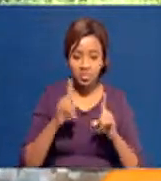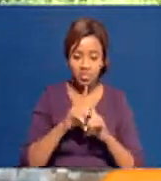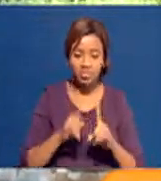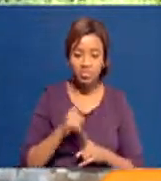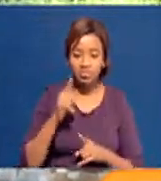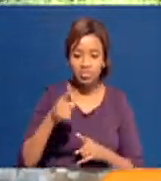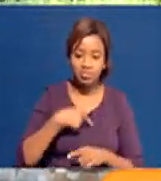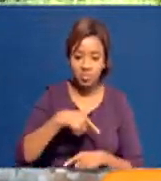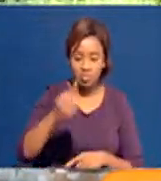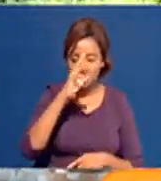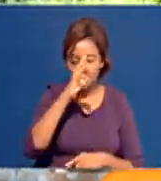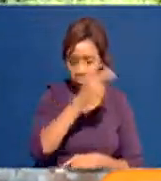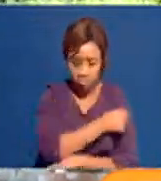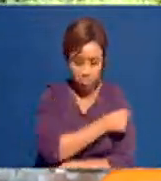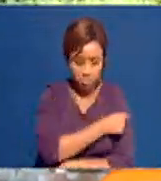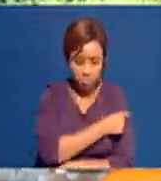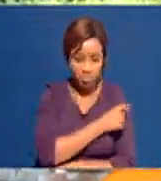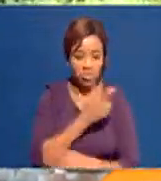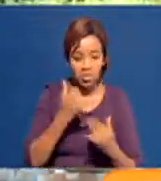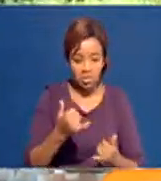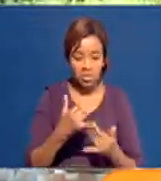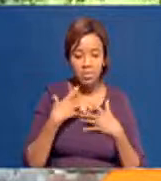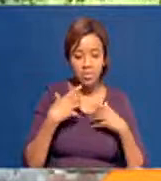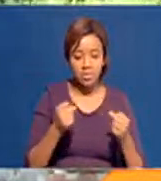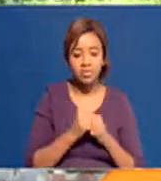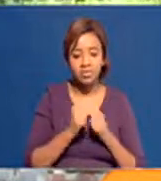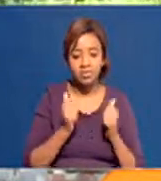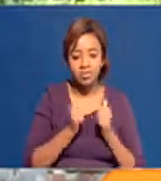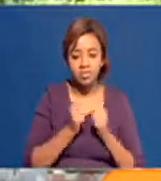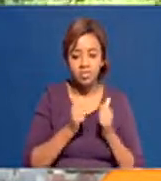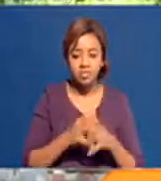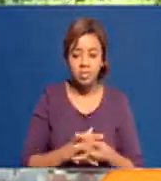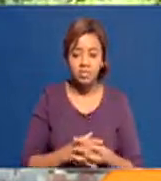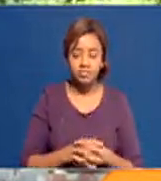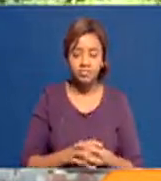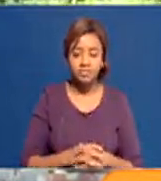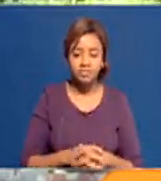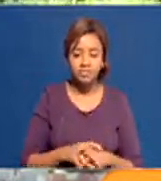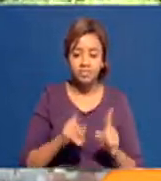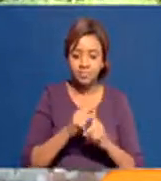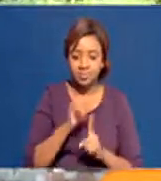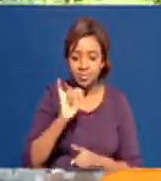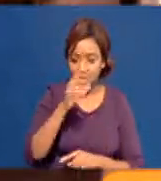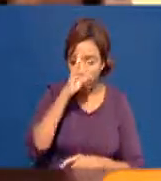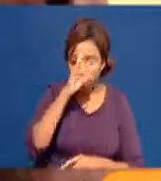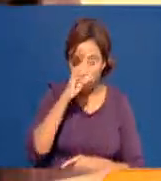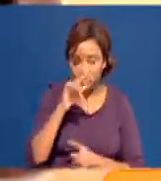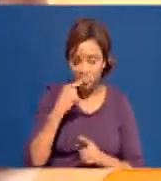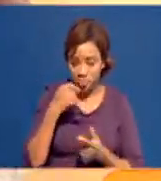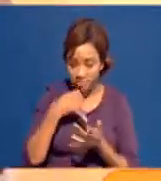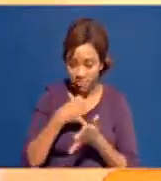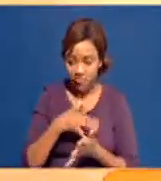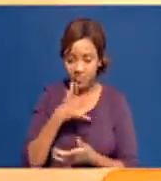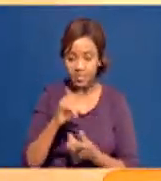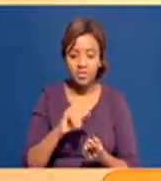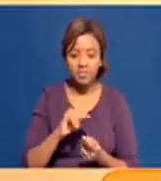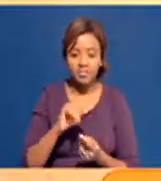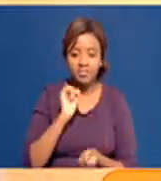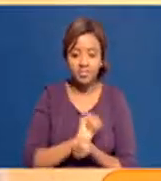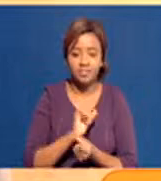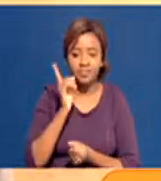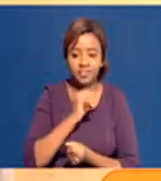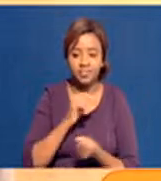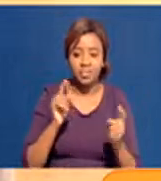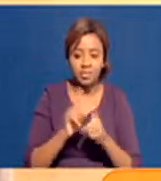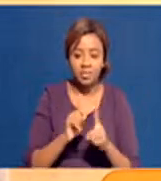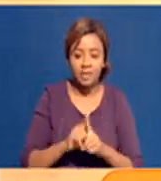taken to hospital and discharged in fair condition, and the prison officer is in custody. Low voter turnout also dotted